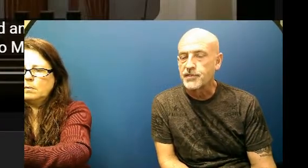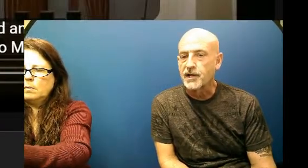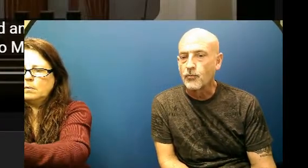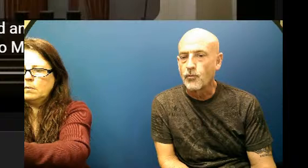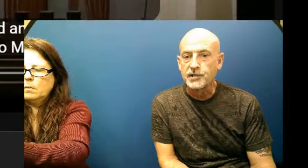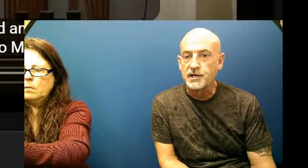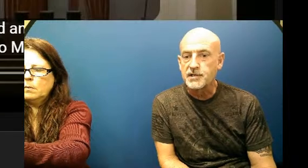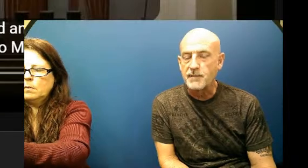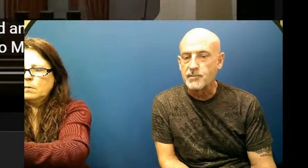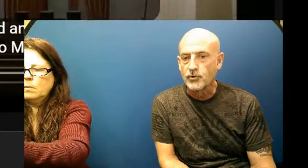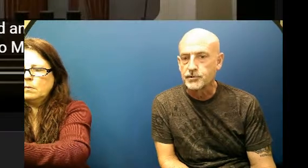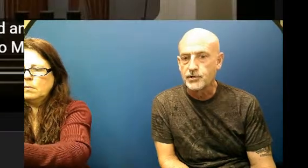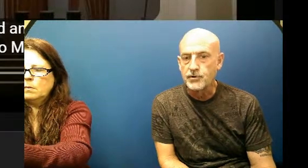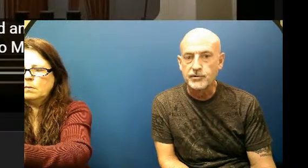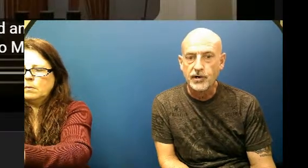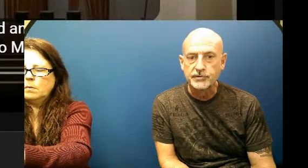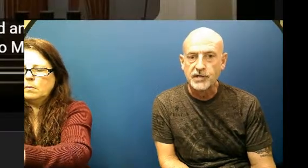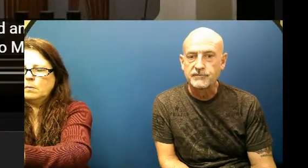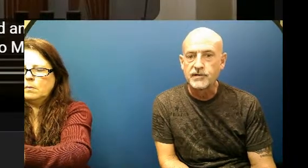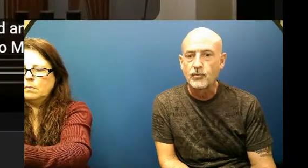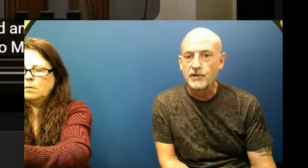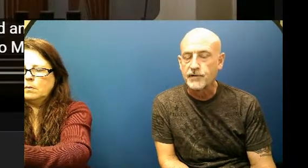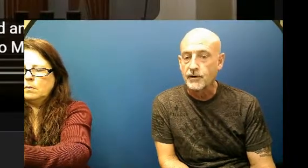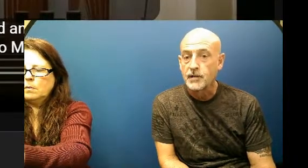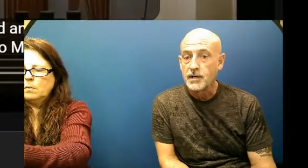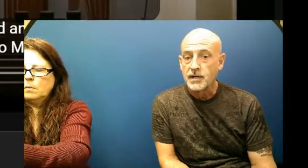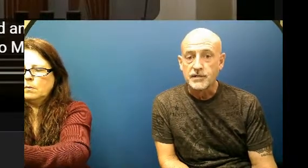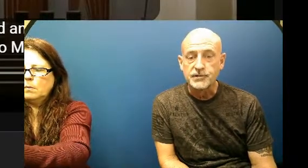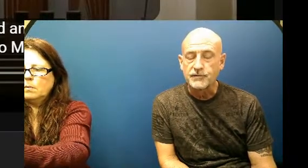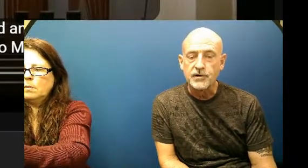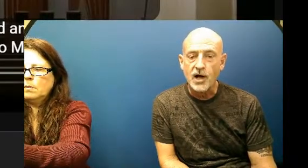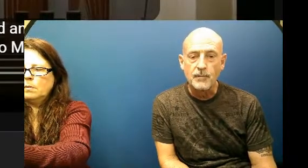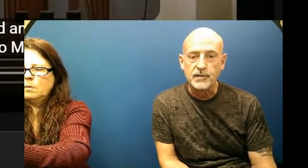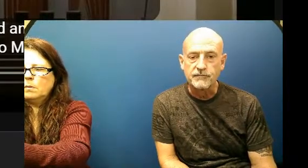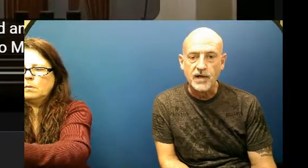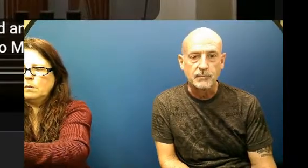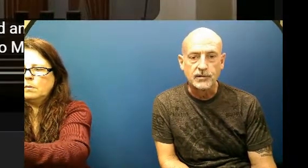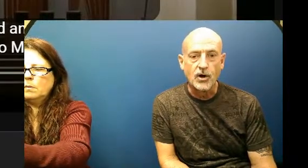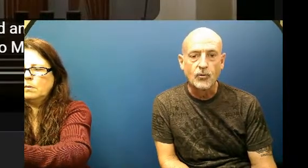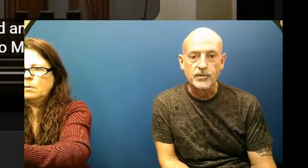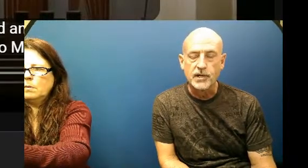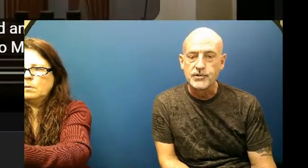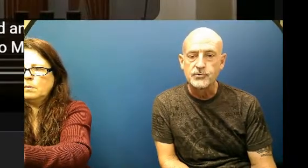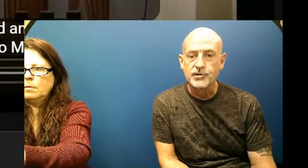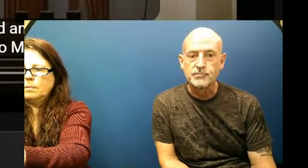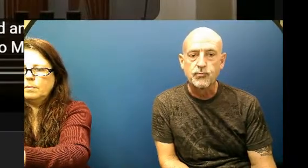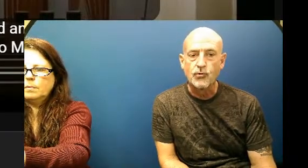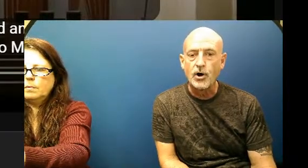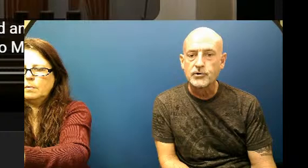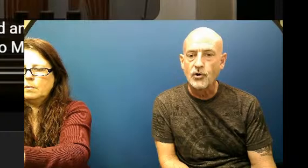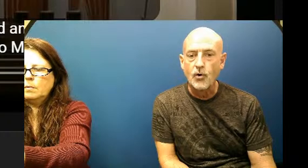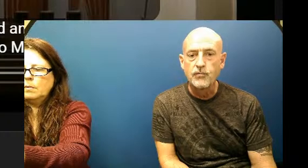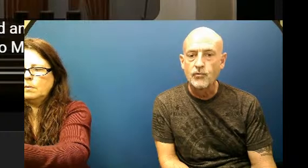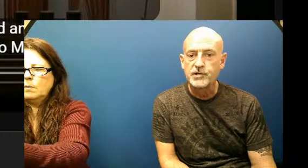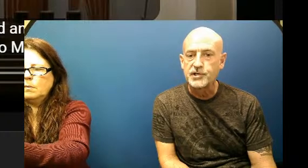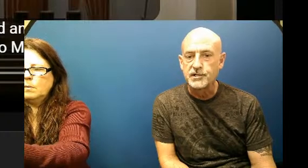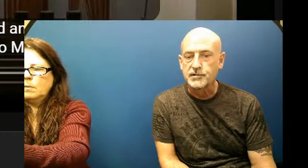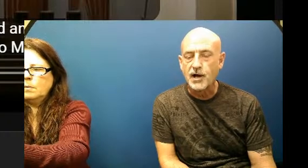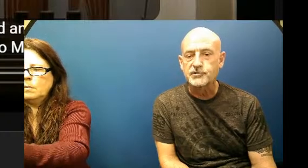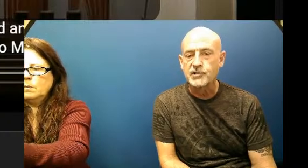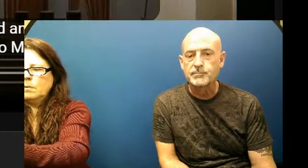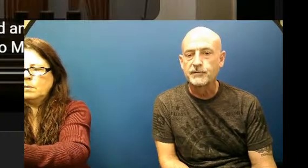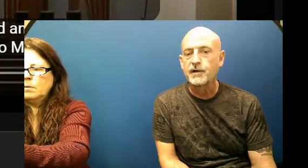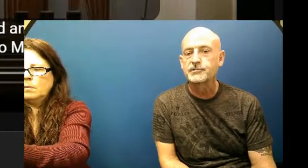could do anything it wanted anytime it wanted to under health, safety, and welfare. This is very common in family law, where they use this broad,